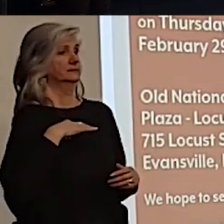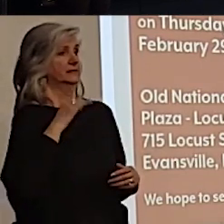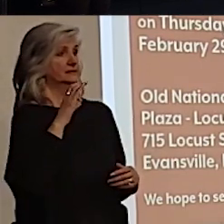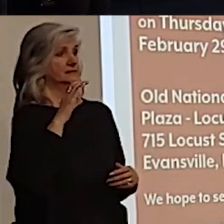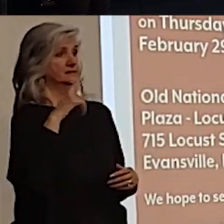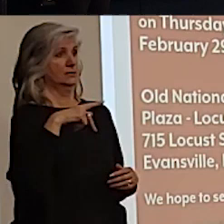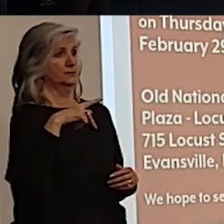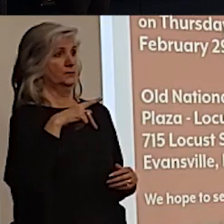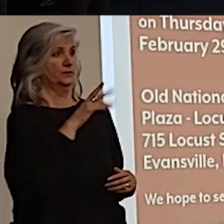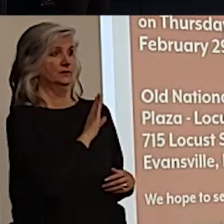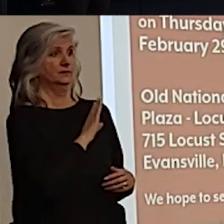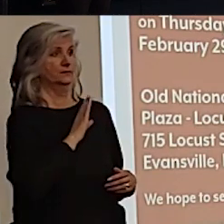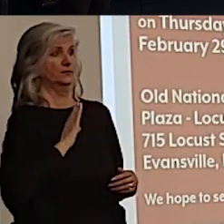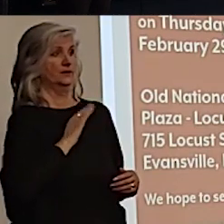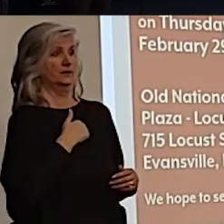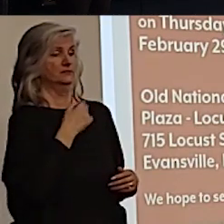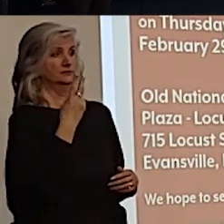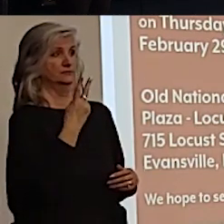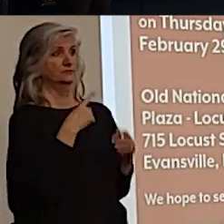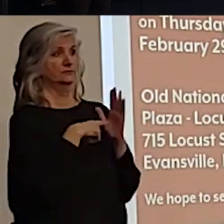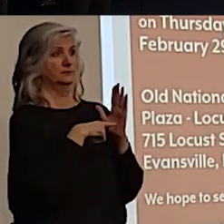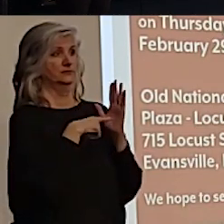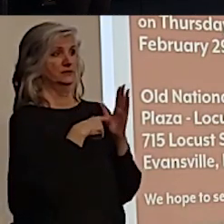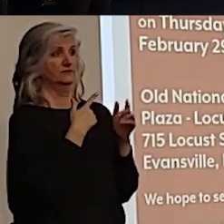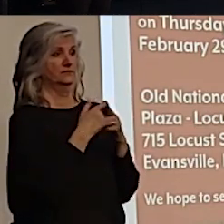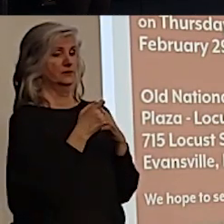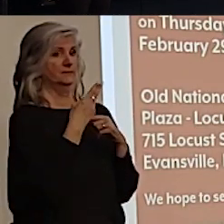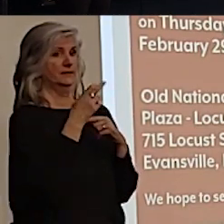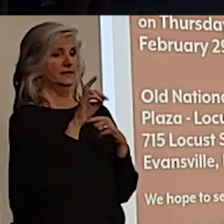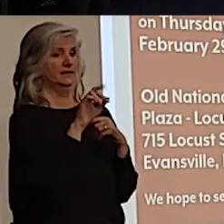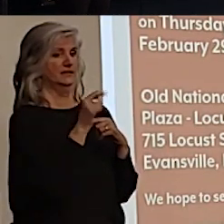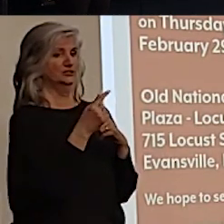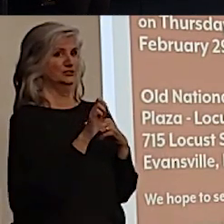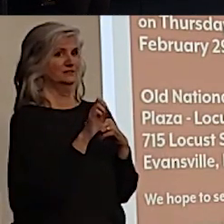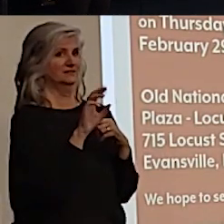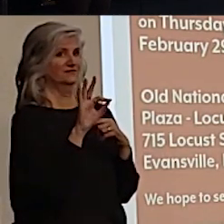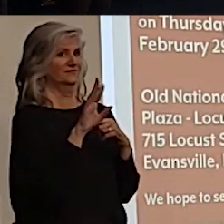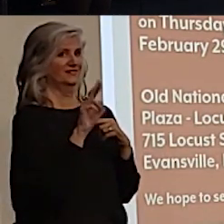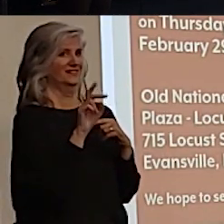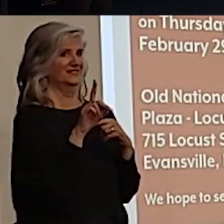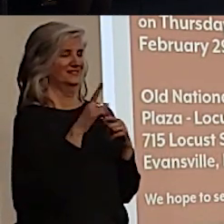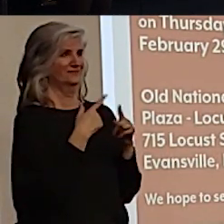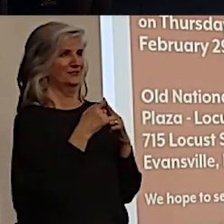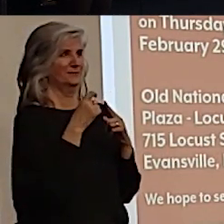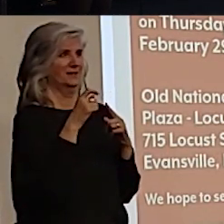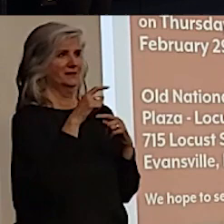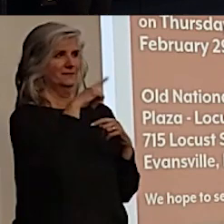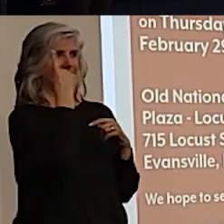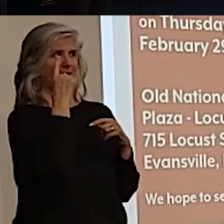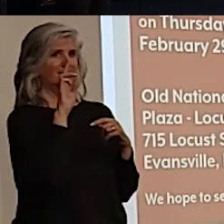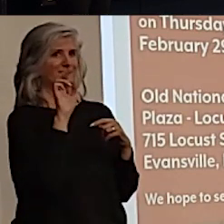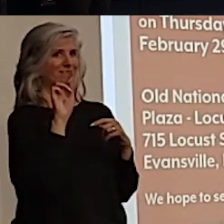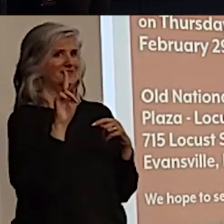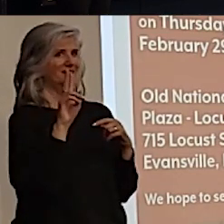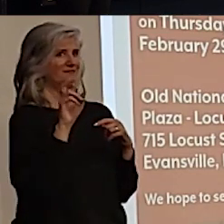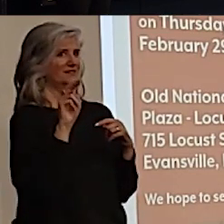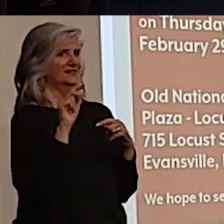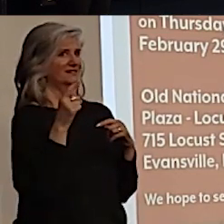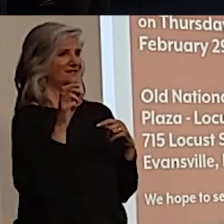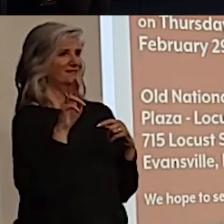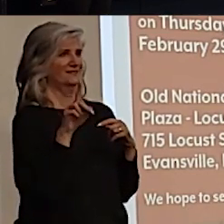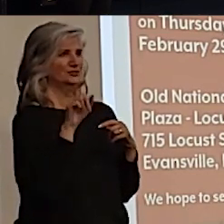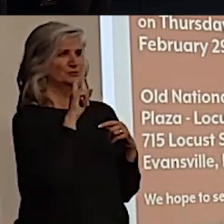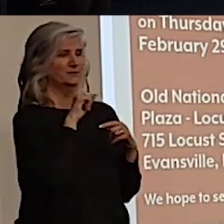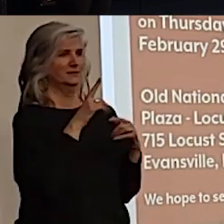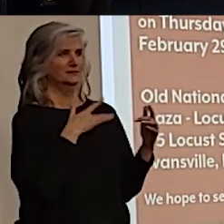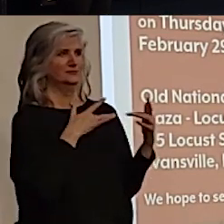CenterPoint's board having two representatives from a hedge fund, from BlackRock Vanguard, should be a